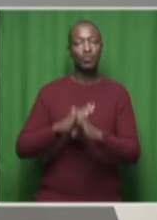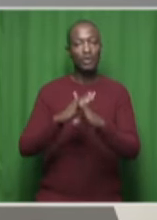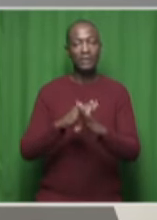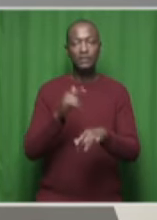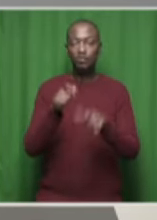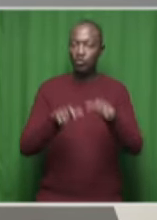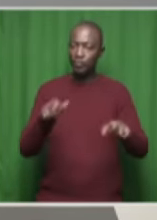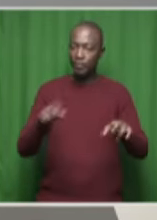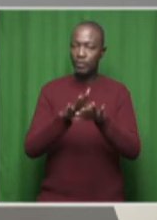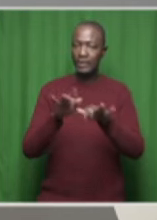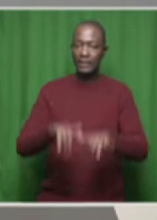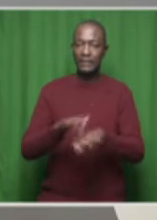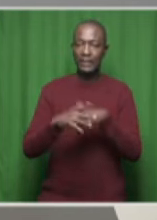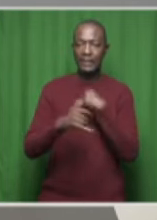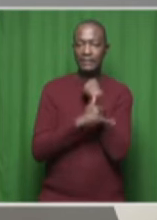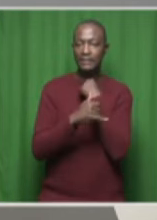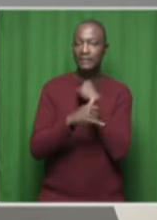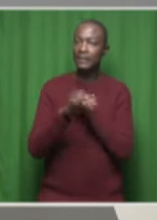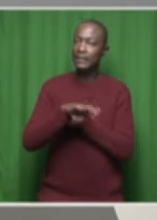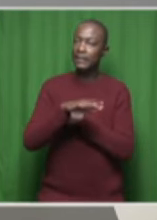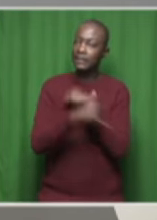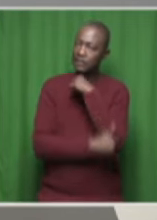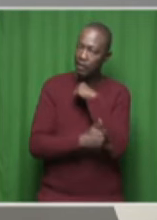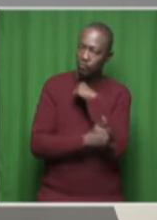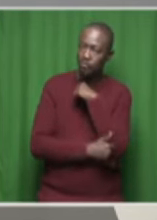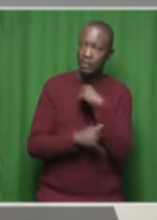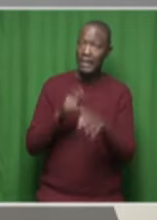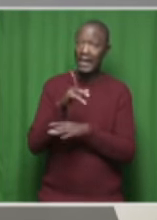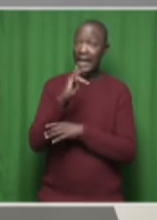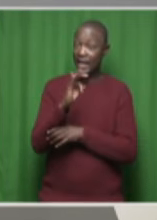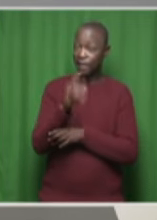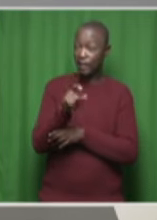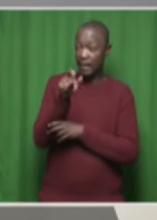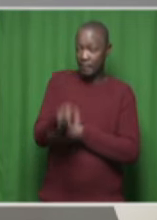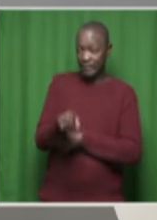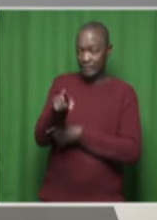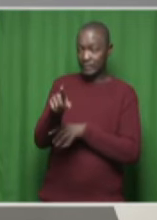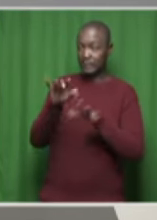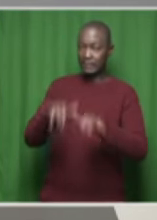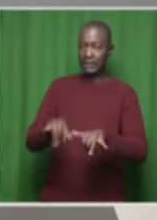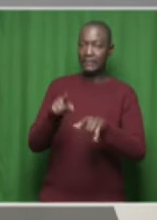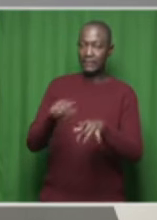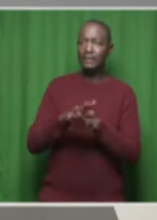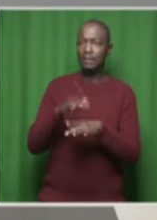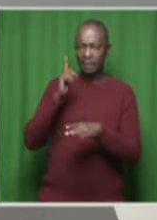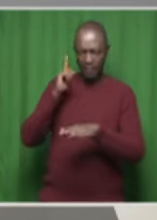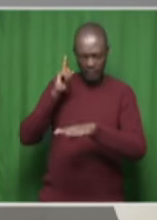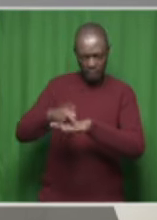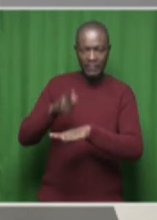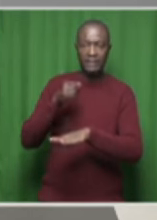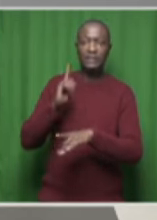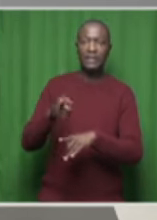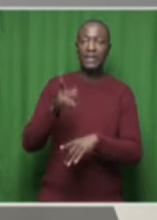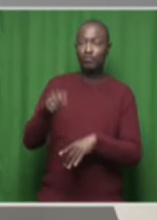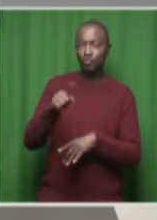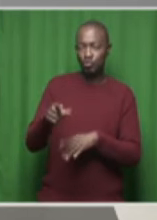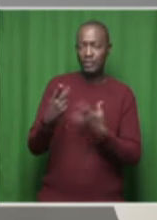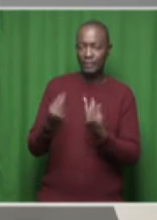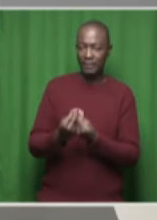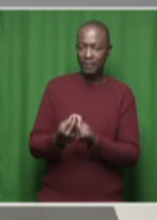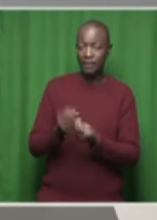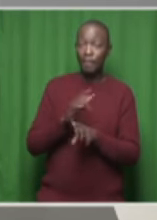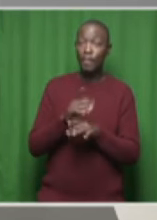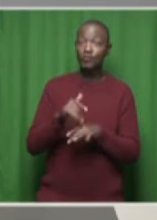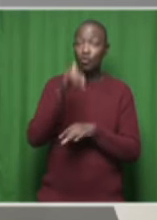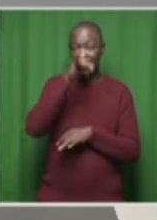citizens. Okay. Protection of citizens means that where people do wrong things, there must be consequences. So you need a criminal justice system